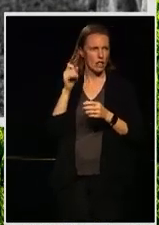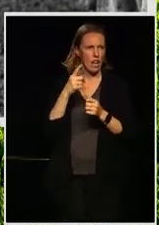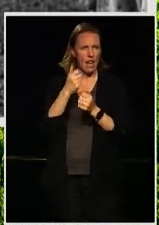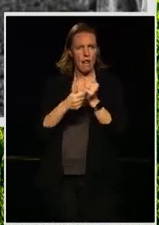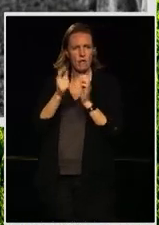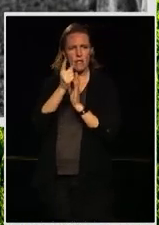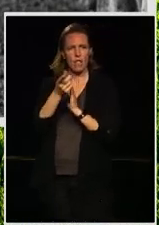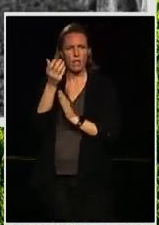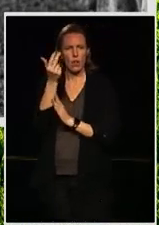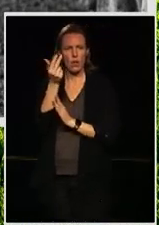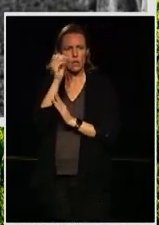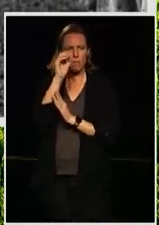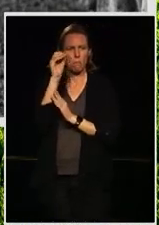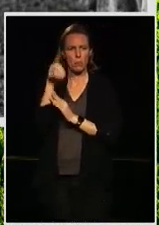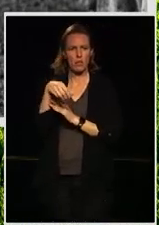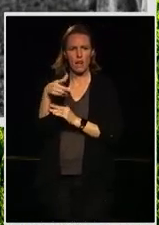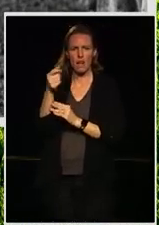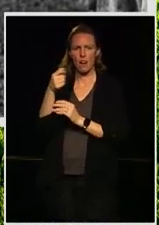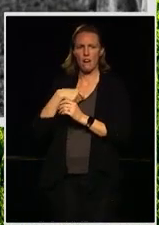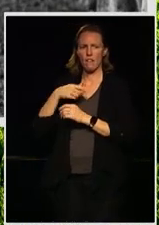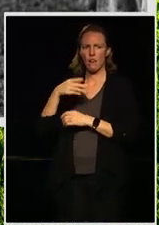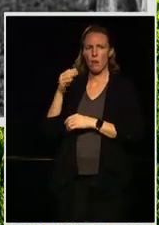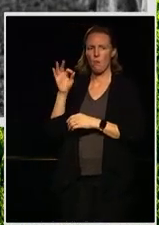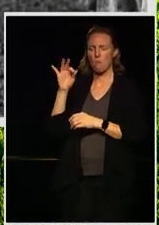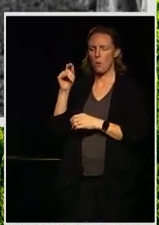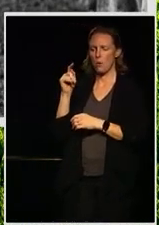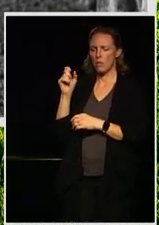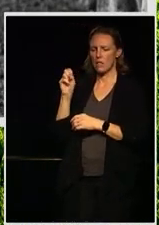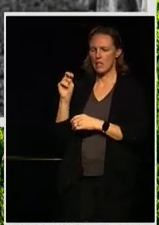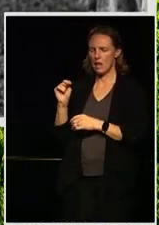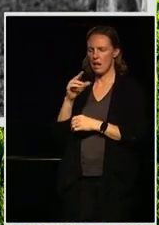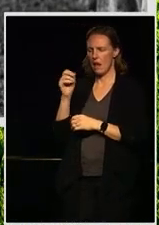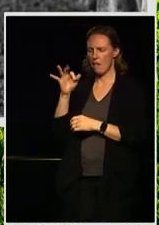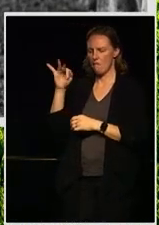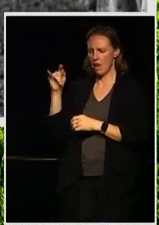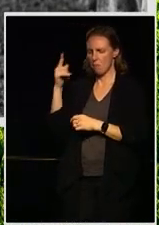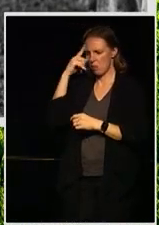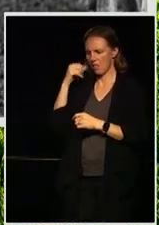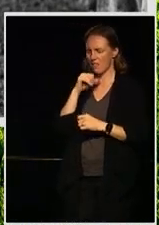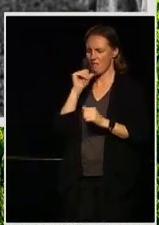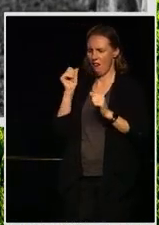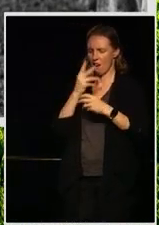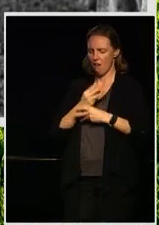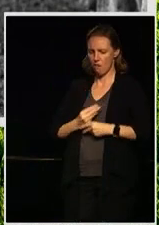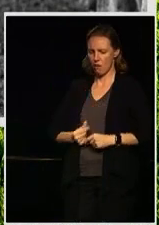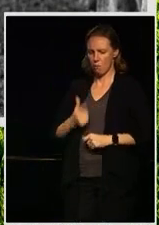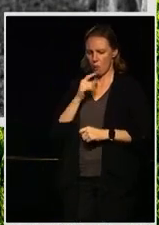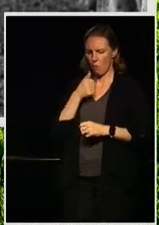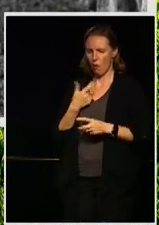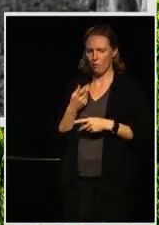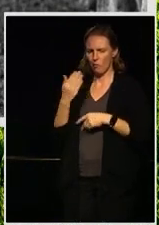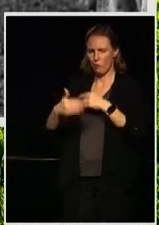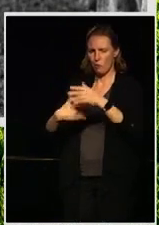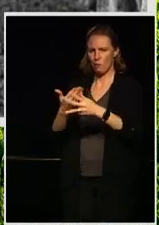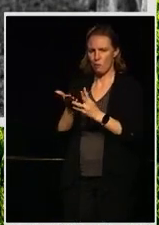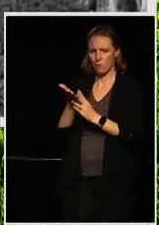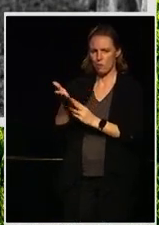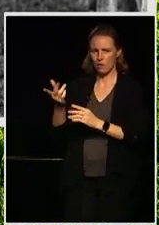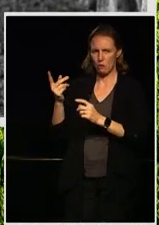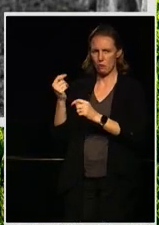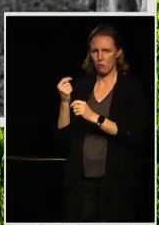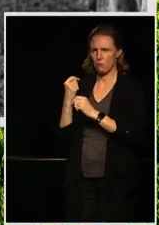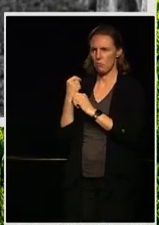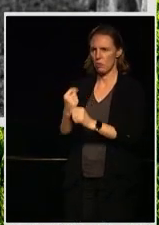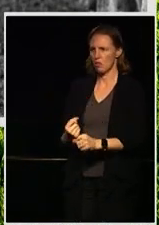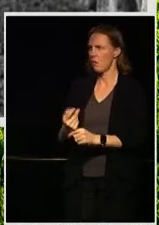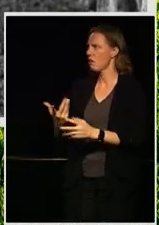its protein and fat will be lost as a manure because it's not digestible by cow or it go through the traditional process. It means we